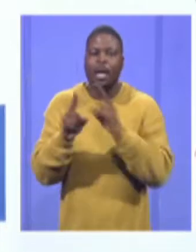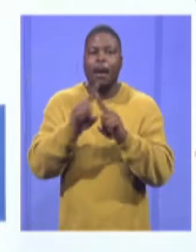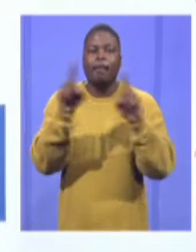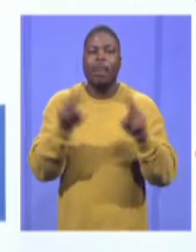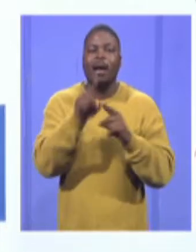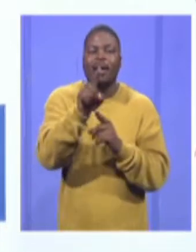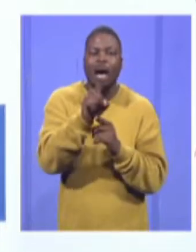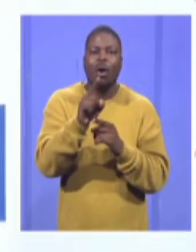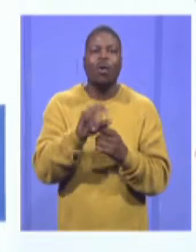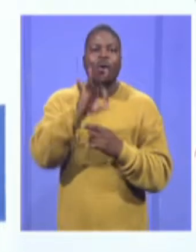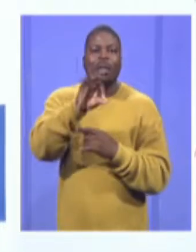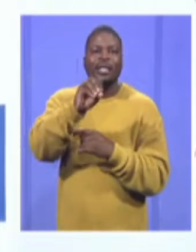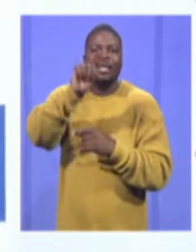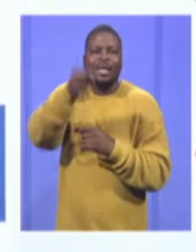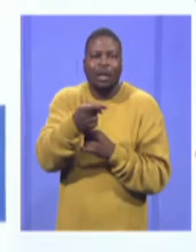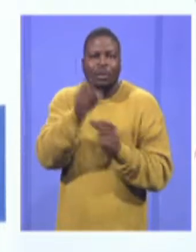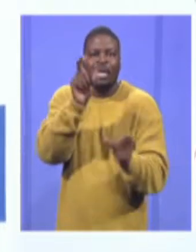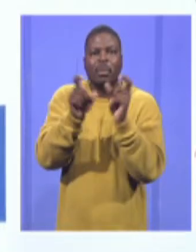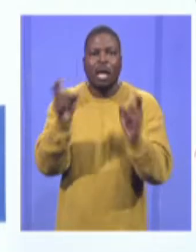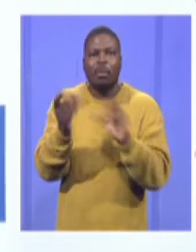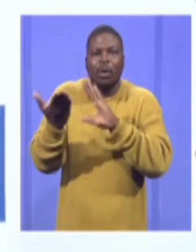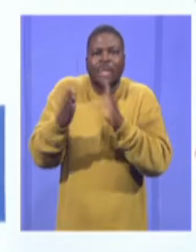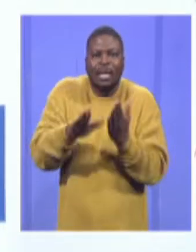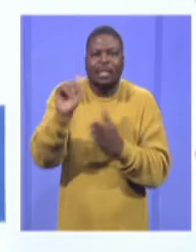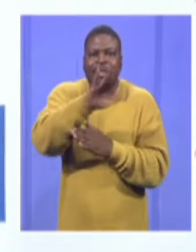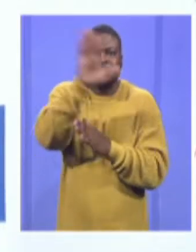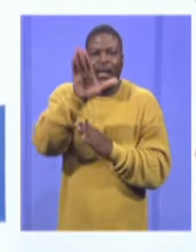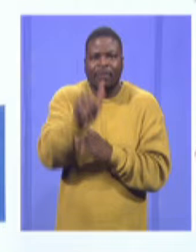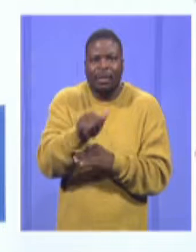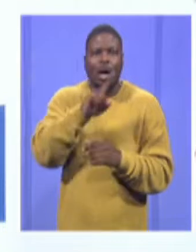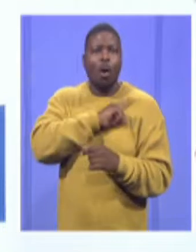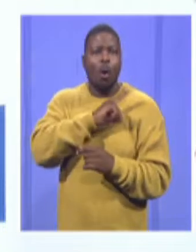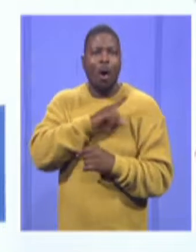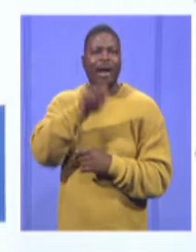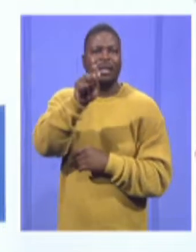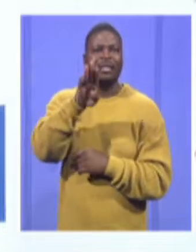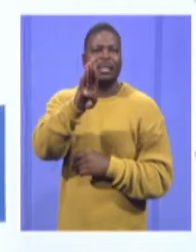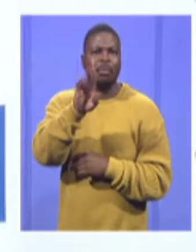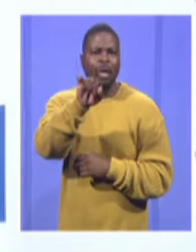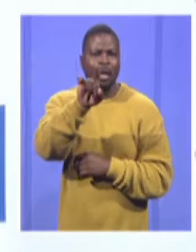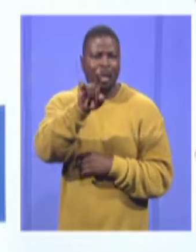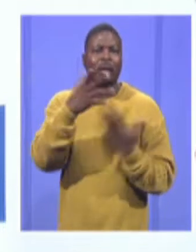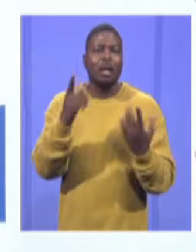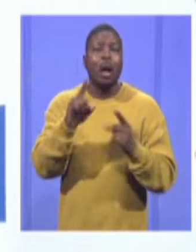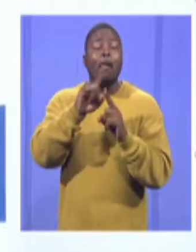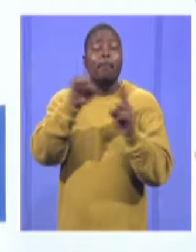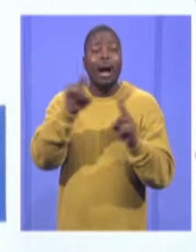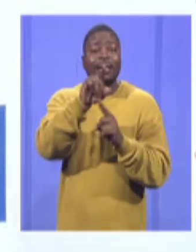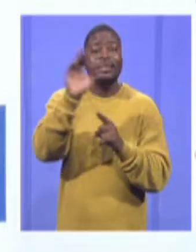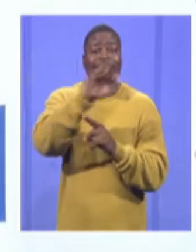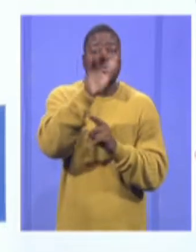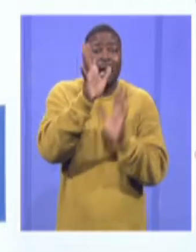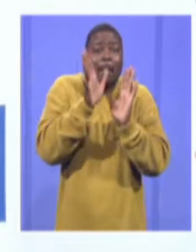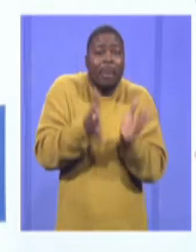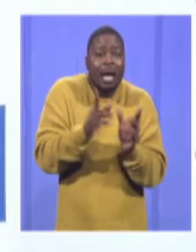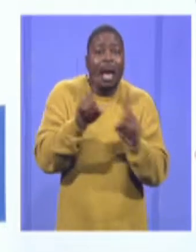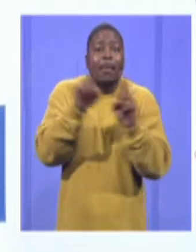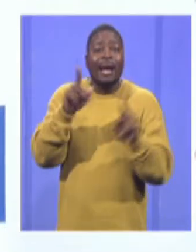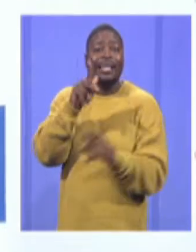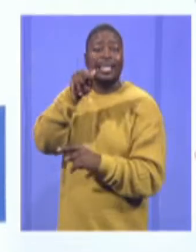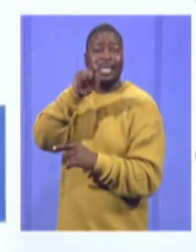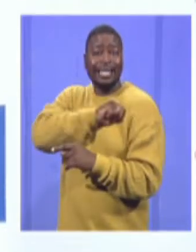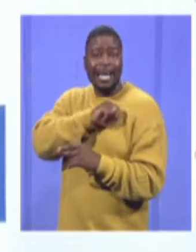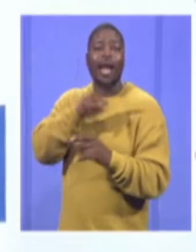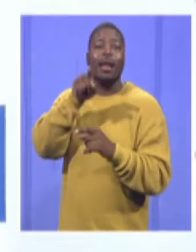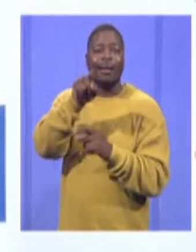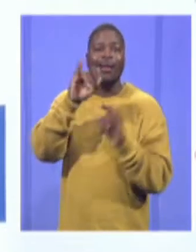dying every year in South Africa from TB. TB being the leading cause of death, and not only in the country but in KwaZulu-Natal.